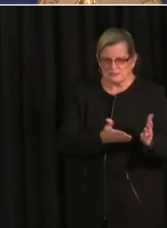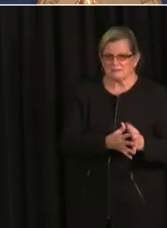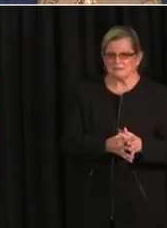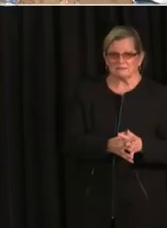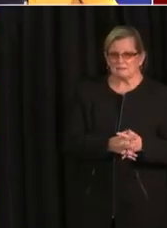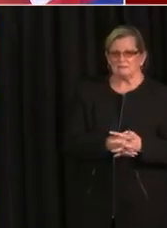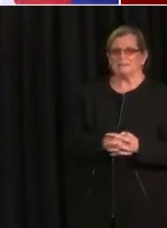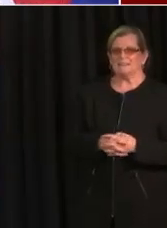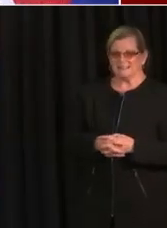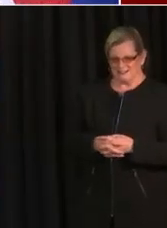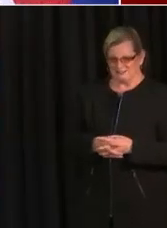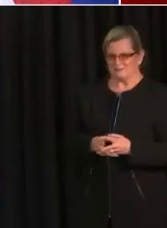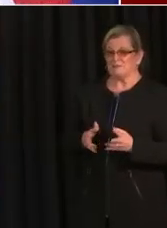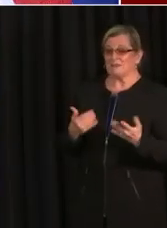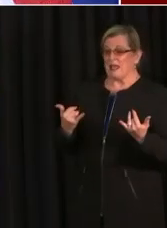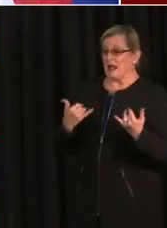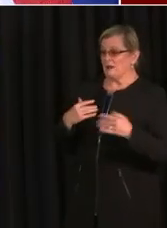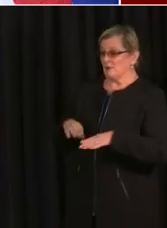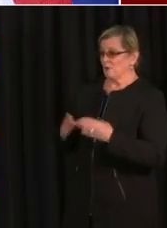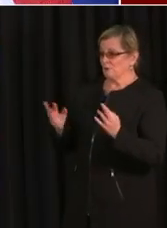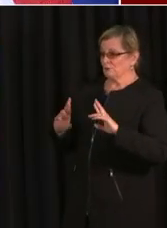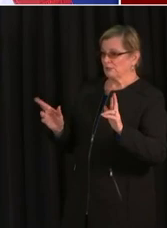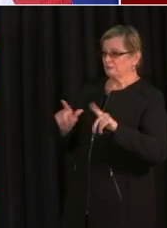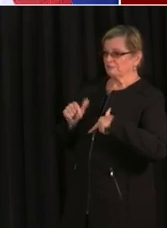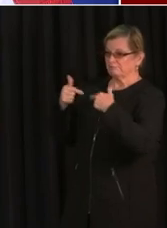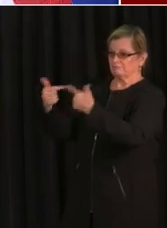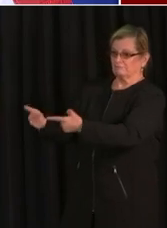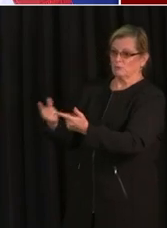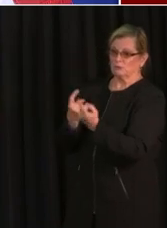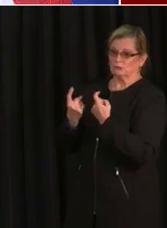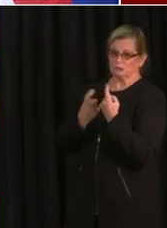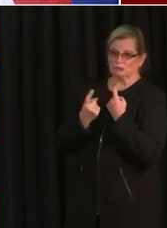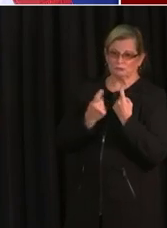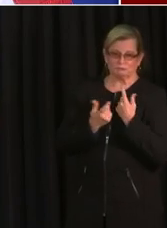the district's response to COVID. Yes.